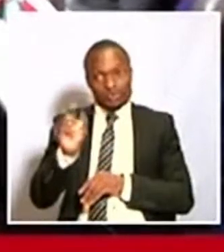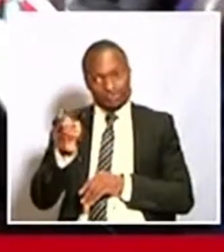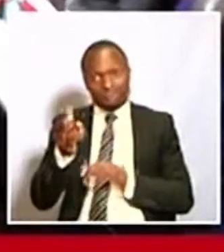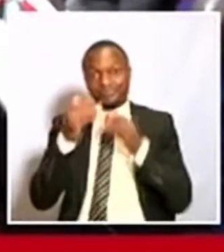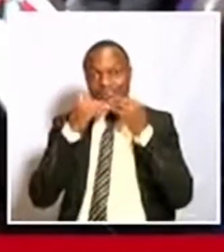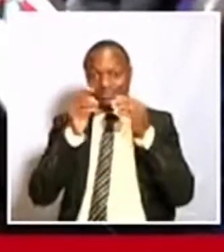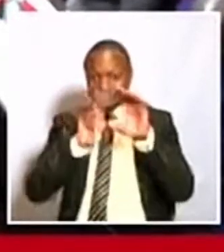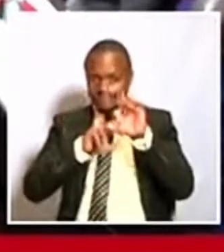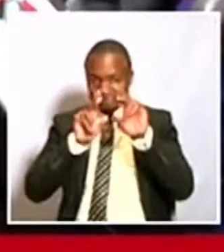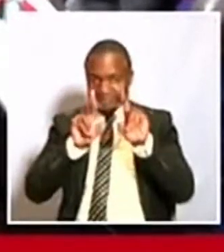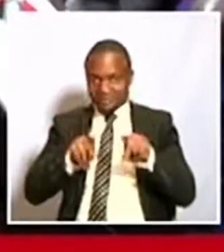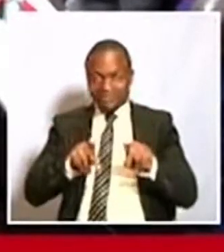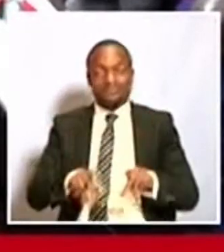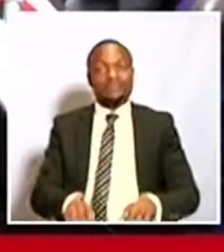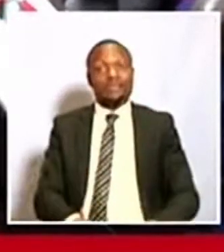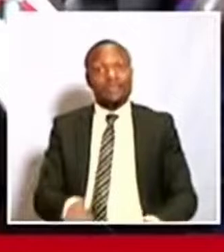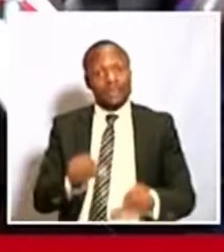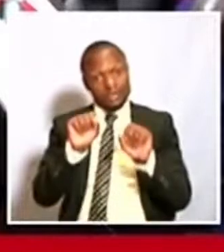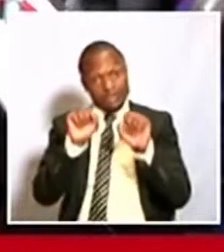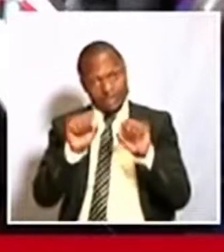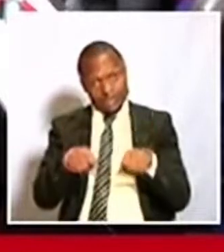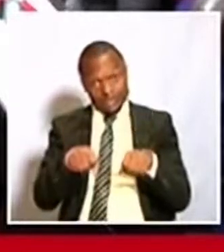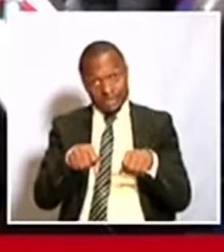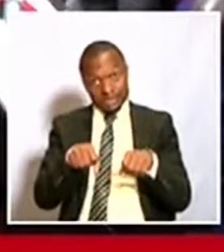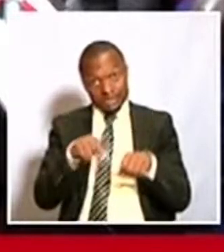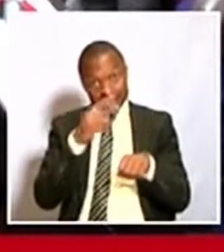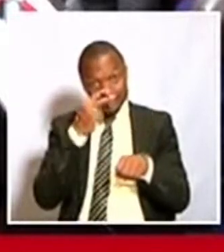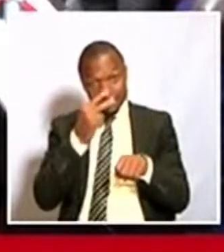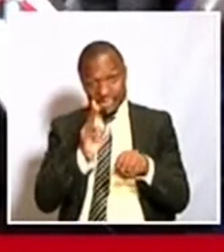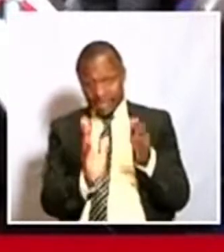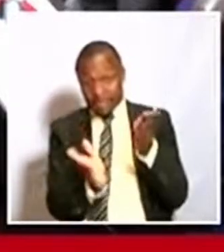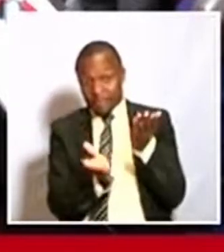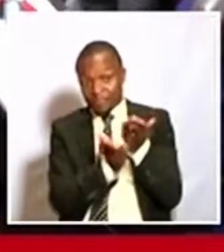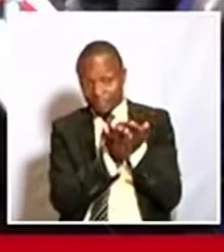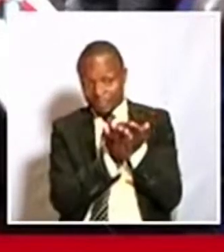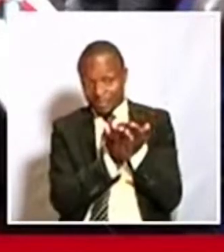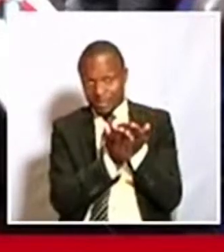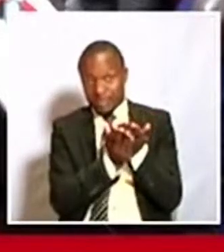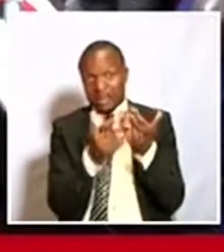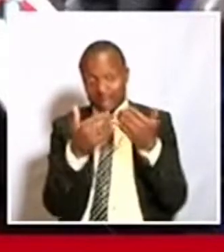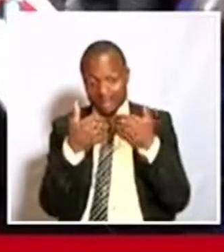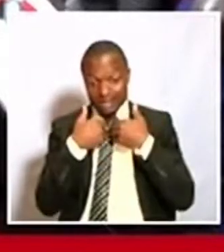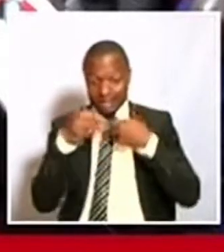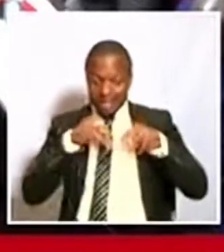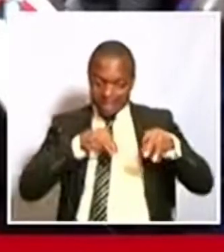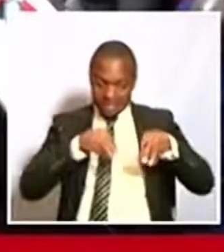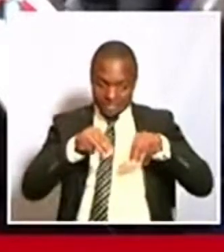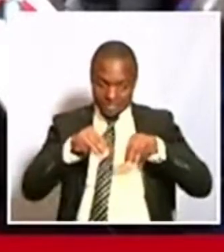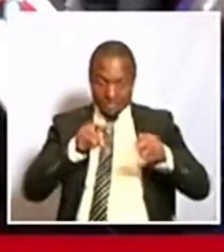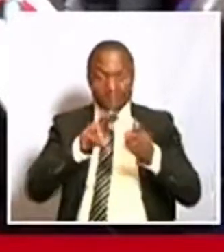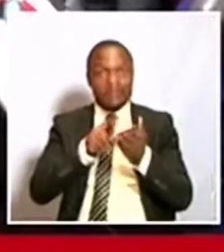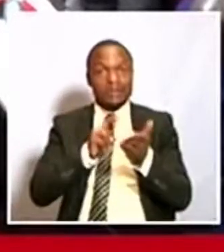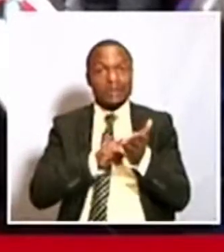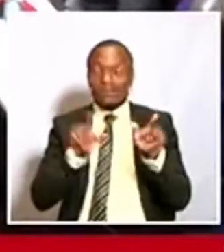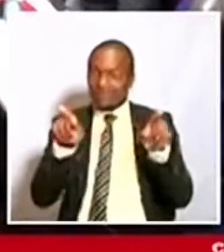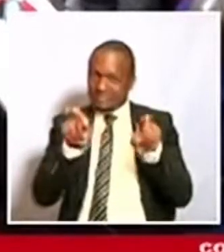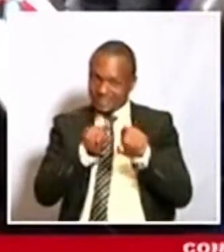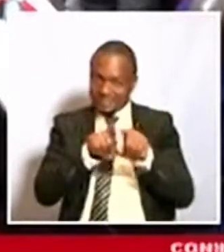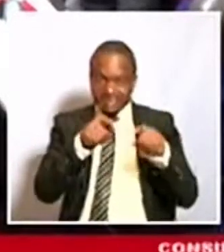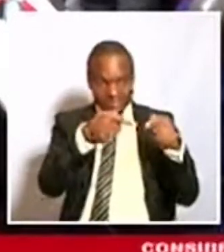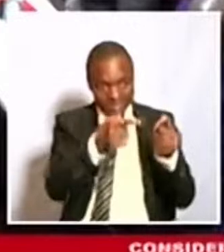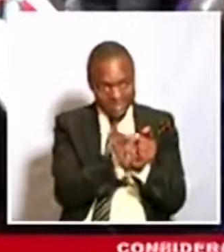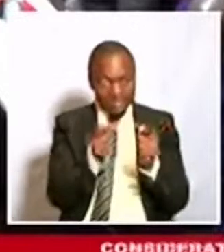Thank you, Chair. You can there's an appendix which has the management report on the same groups.